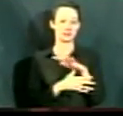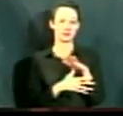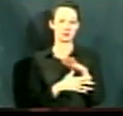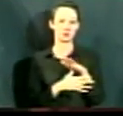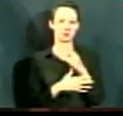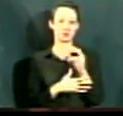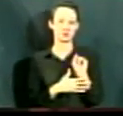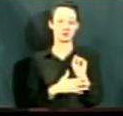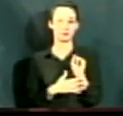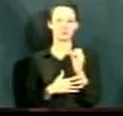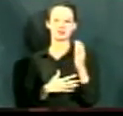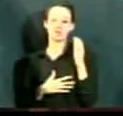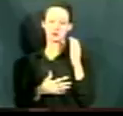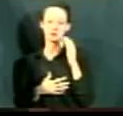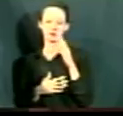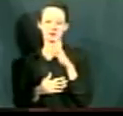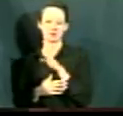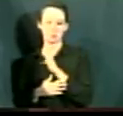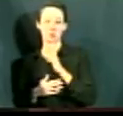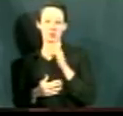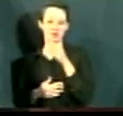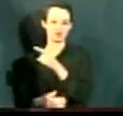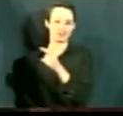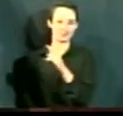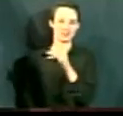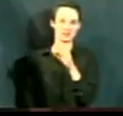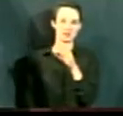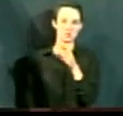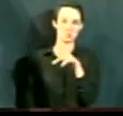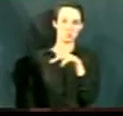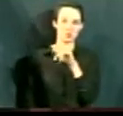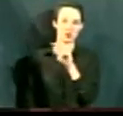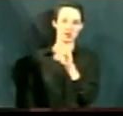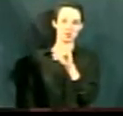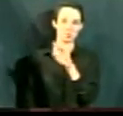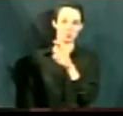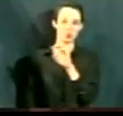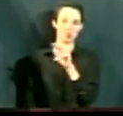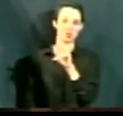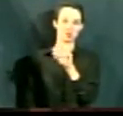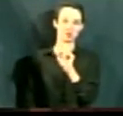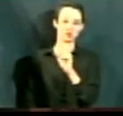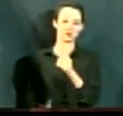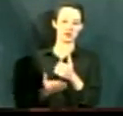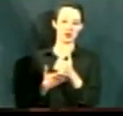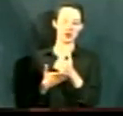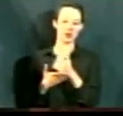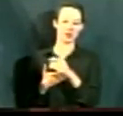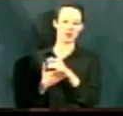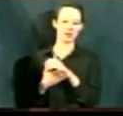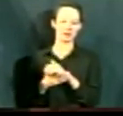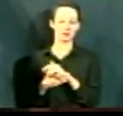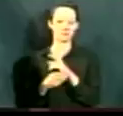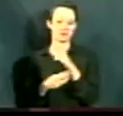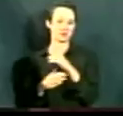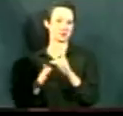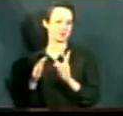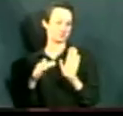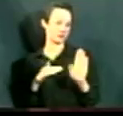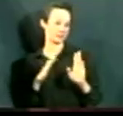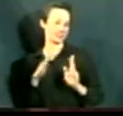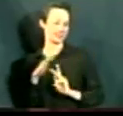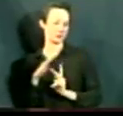chairman of the board, Miss Patty Bounds, helped to launch as his beloved kindergarten teacher. She allowed me